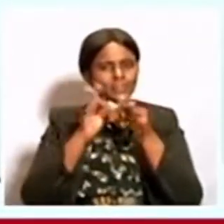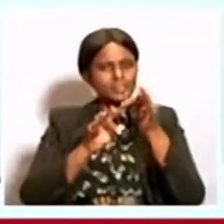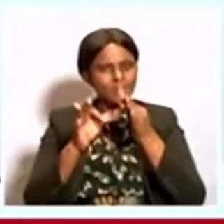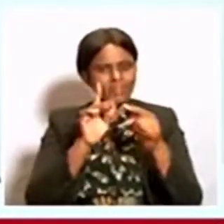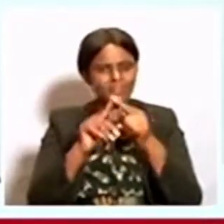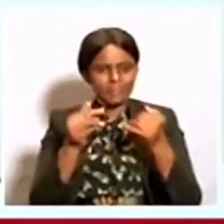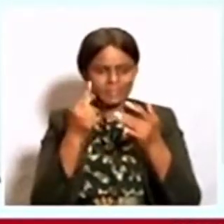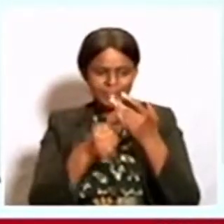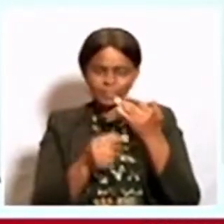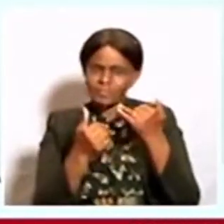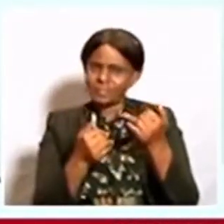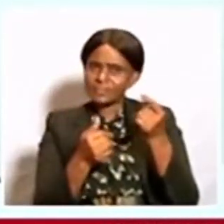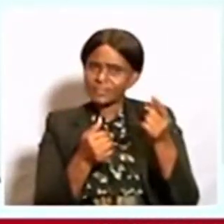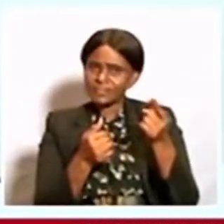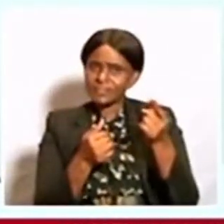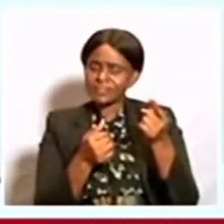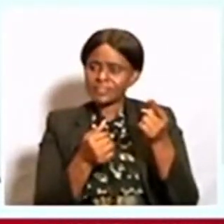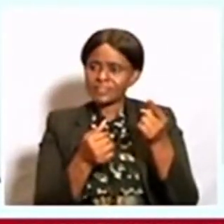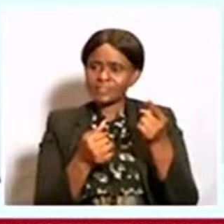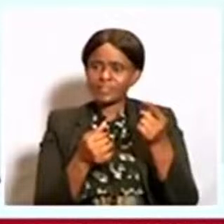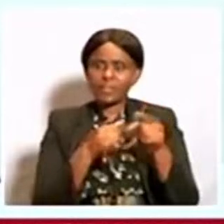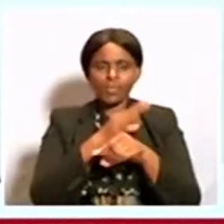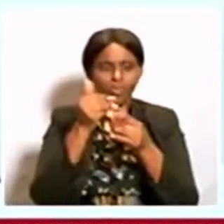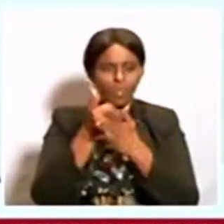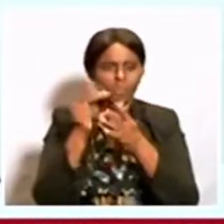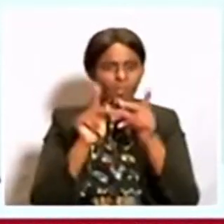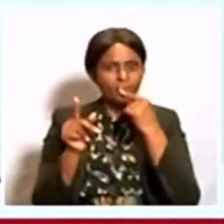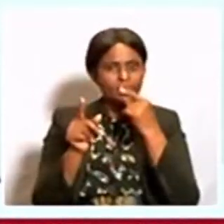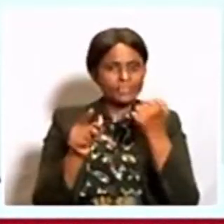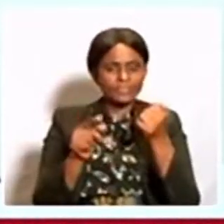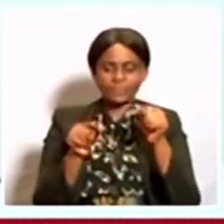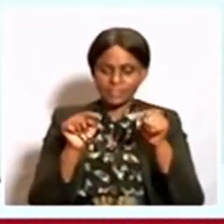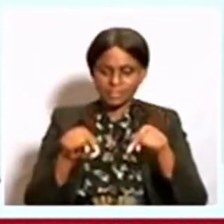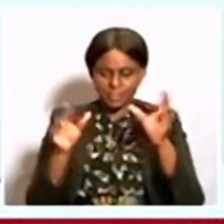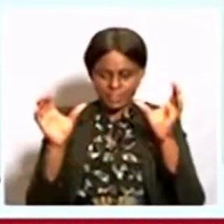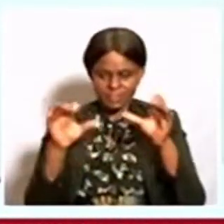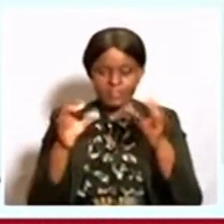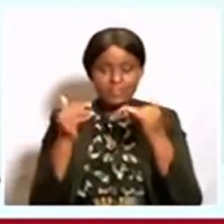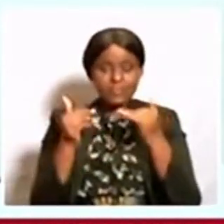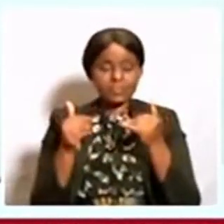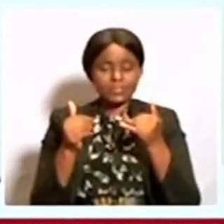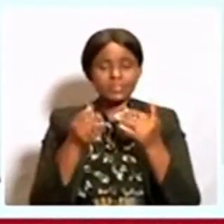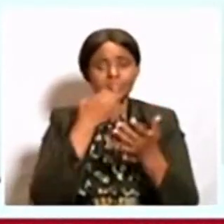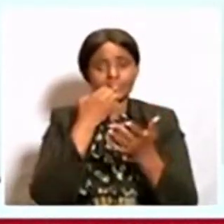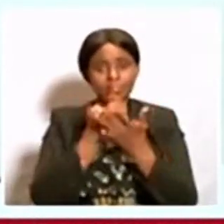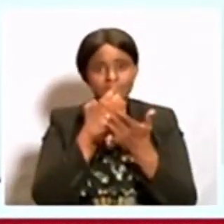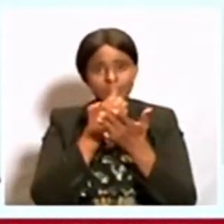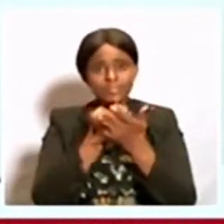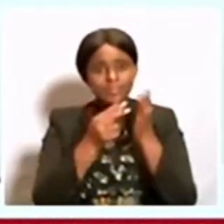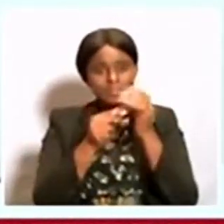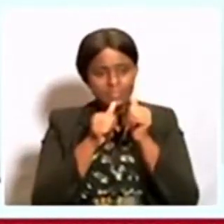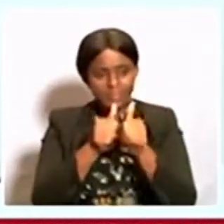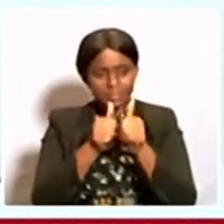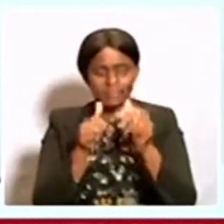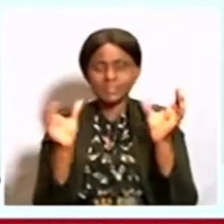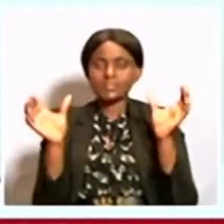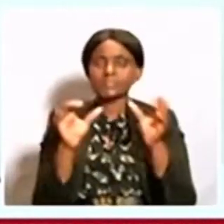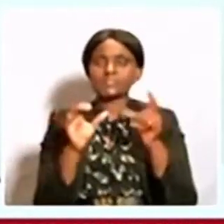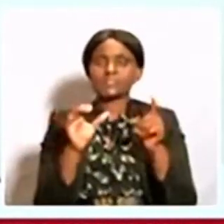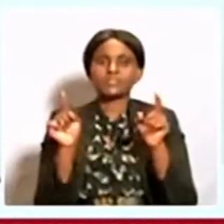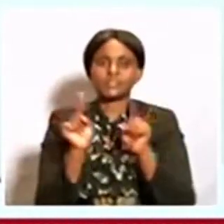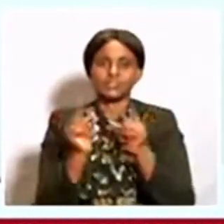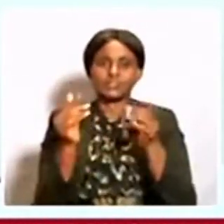But what it is like everybody else is saying, this committee is evidence-based committee,